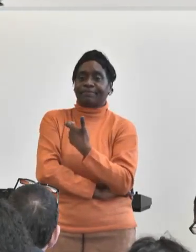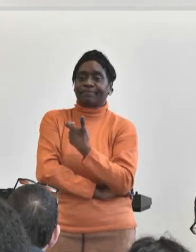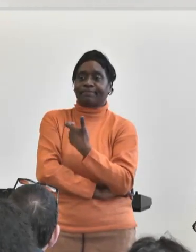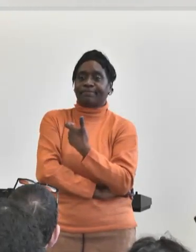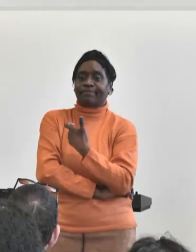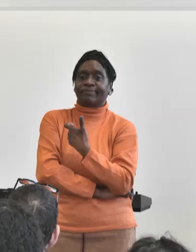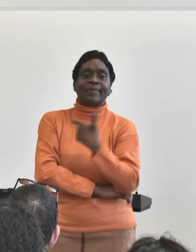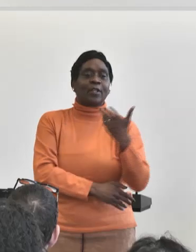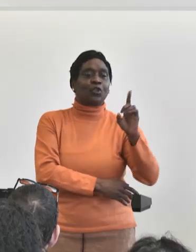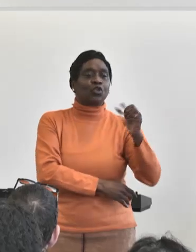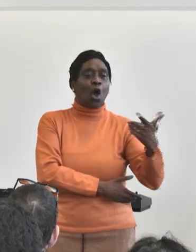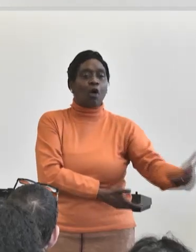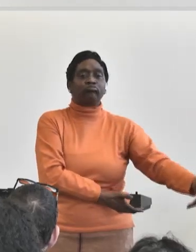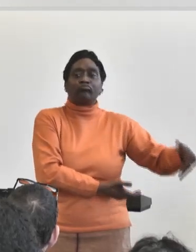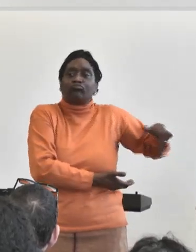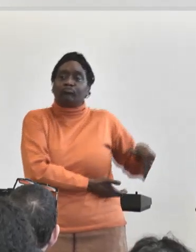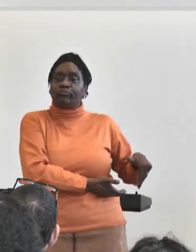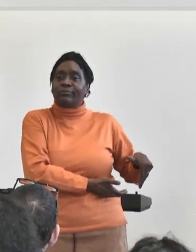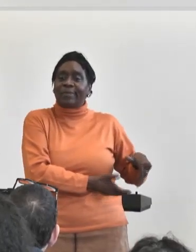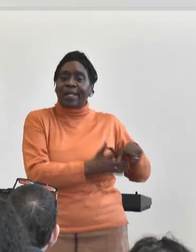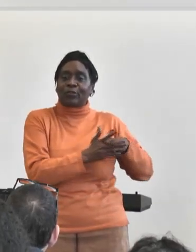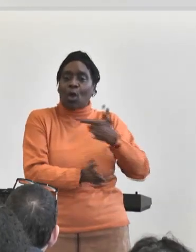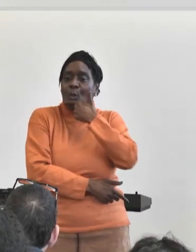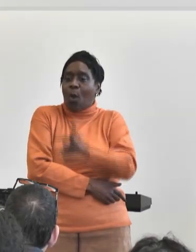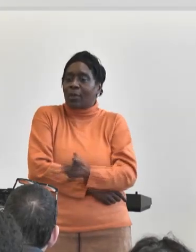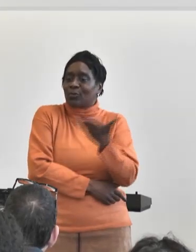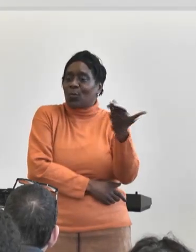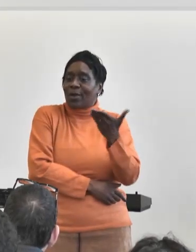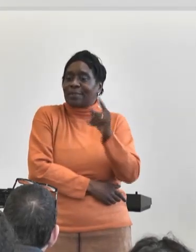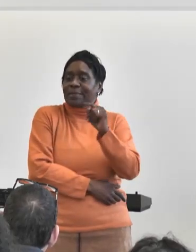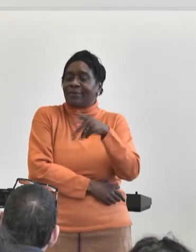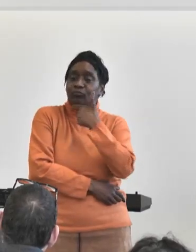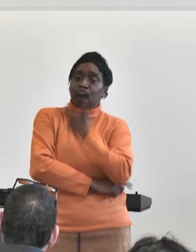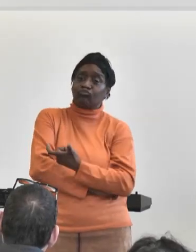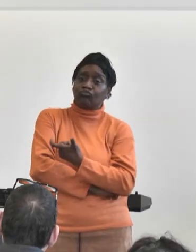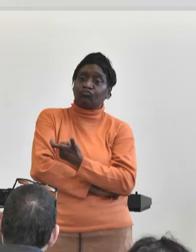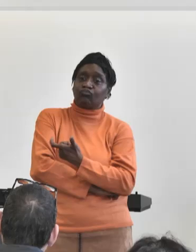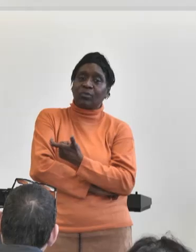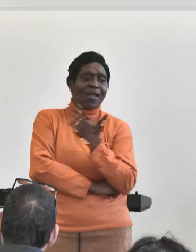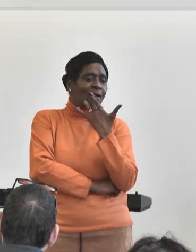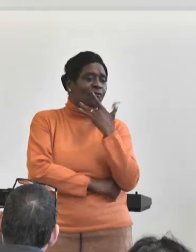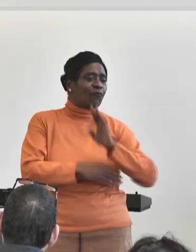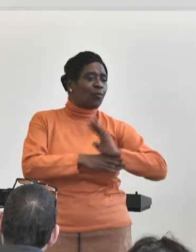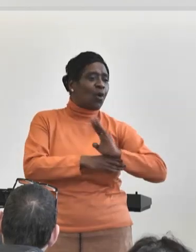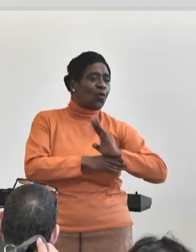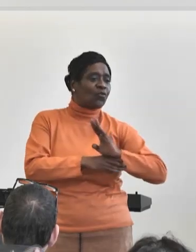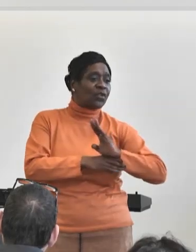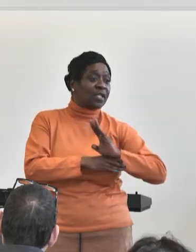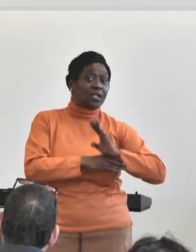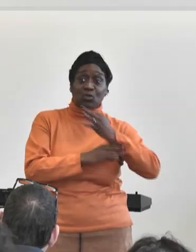the dog. Agarra el perro. And starts watching TV. Televisión. Her favorite movie is about to come